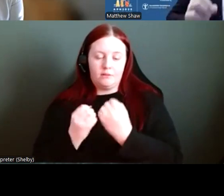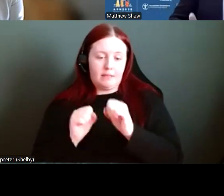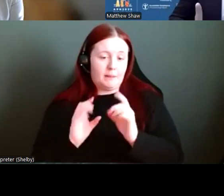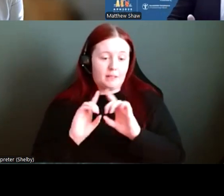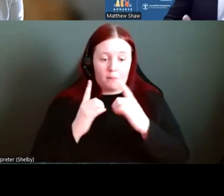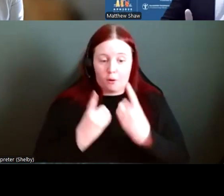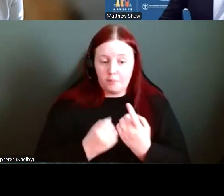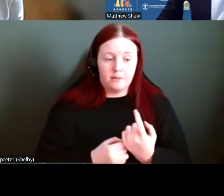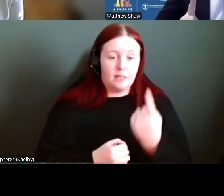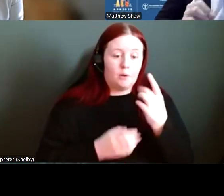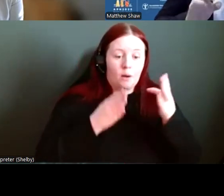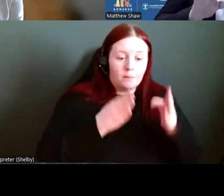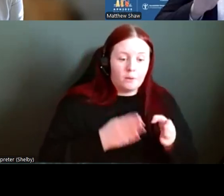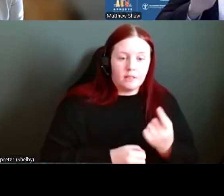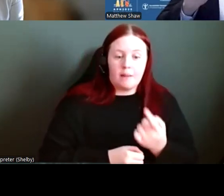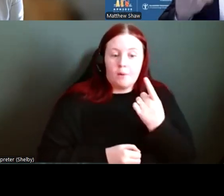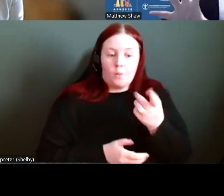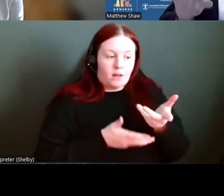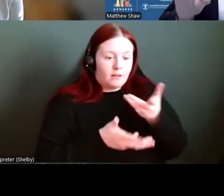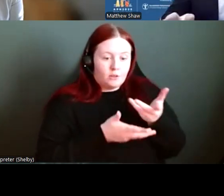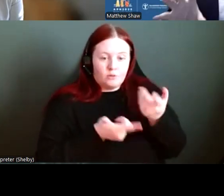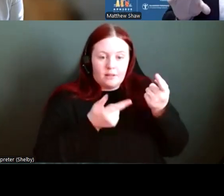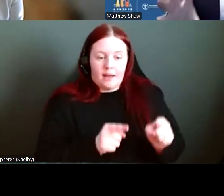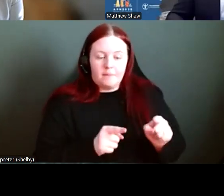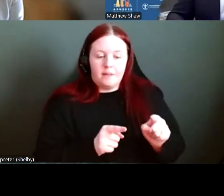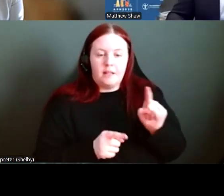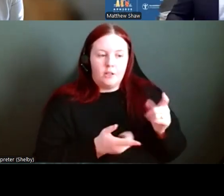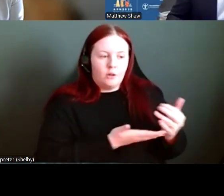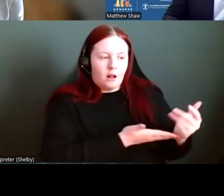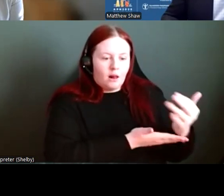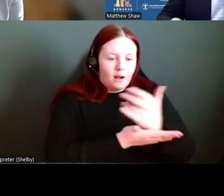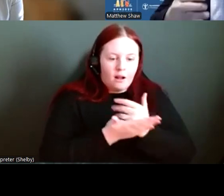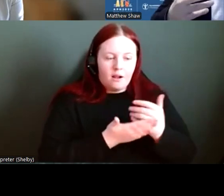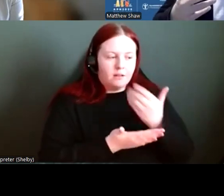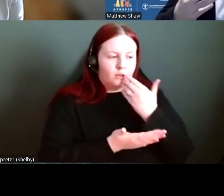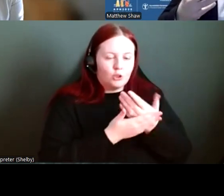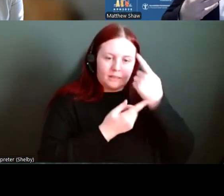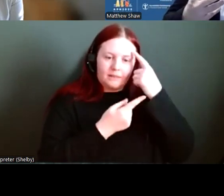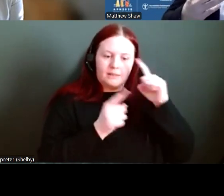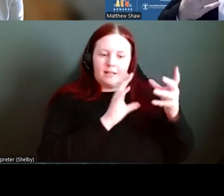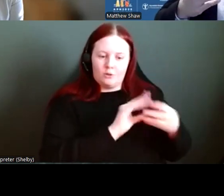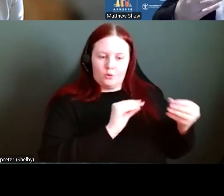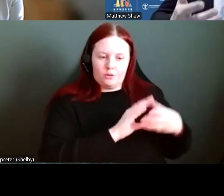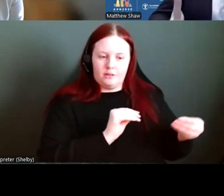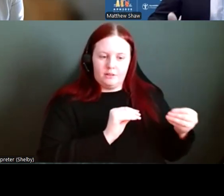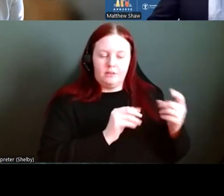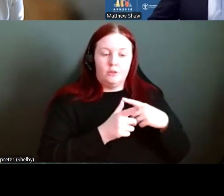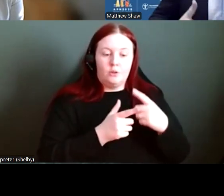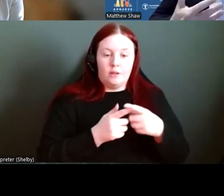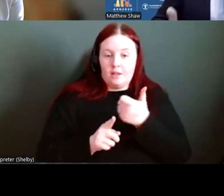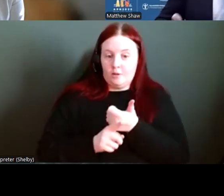can be one interaction, and collect those stories so that at the point where you really want to start